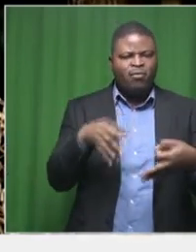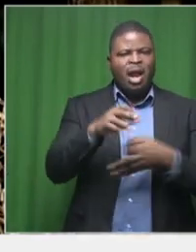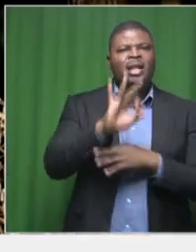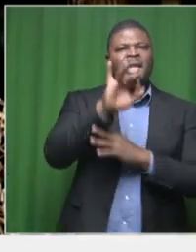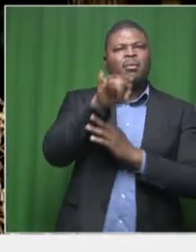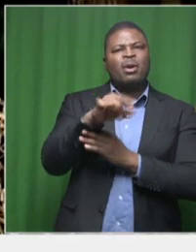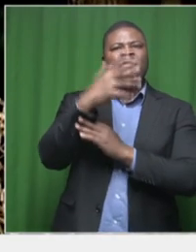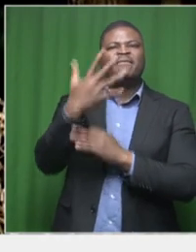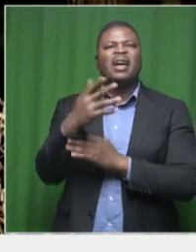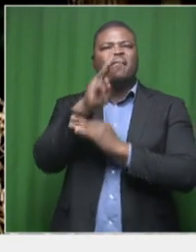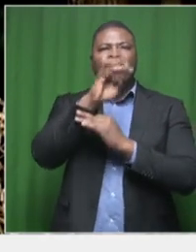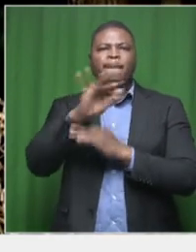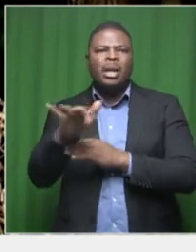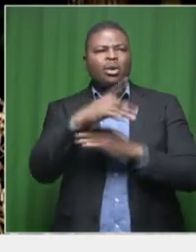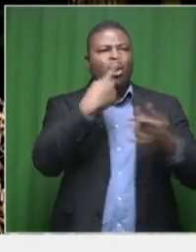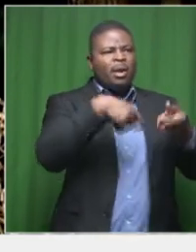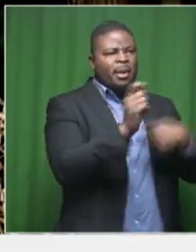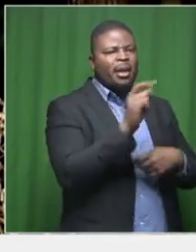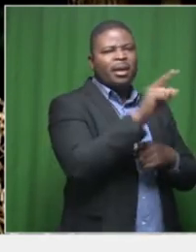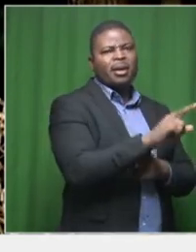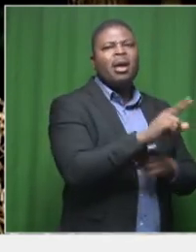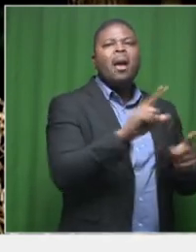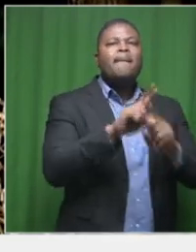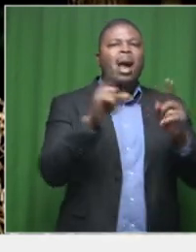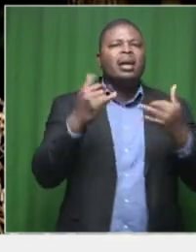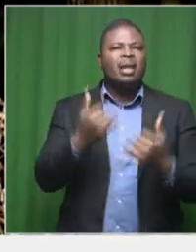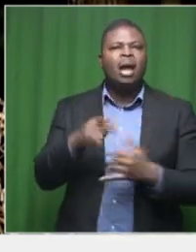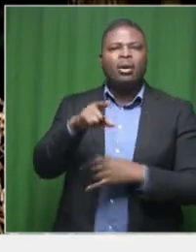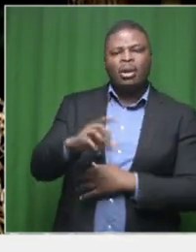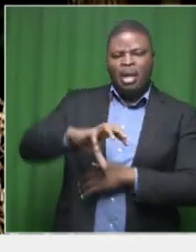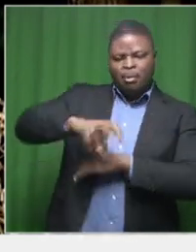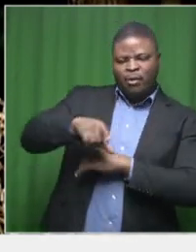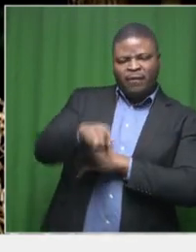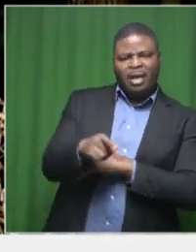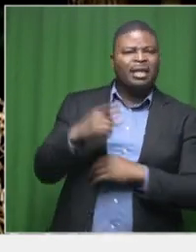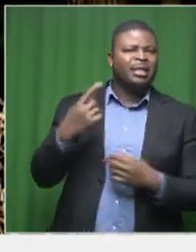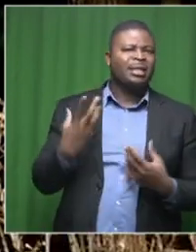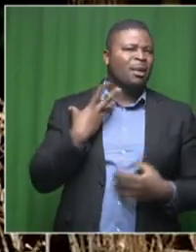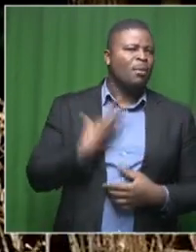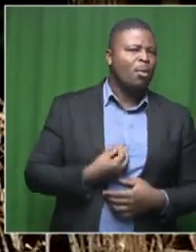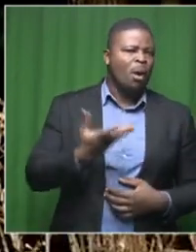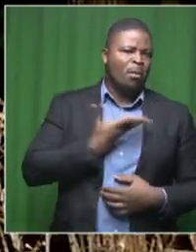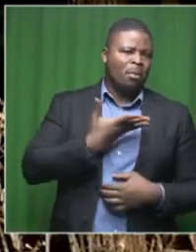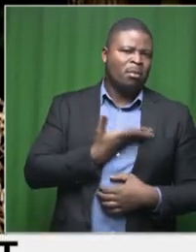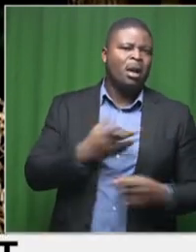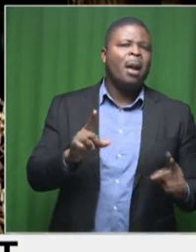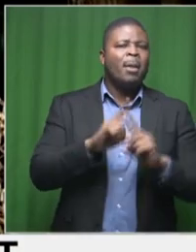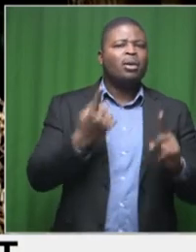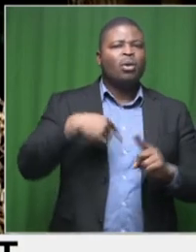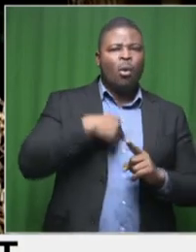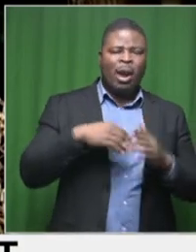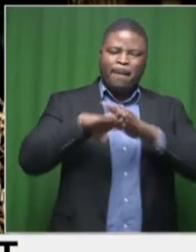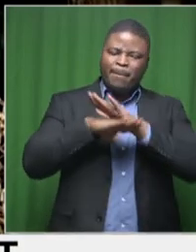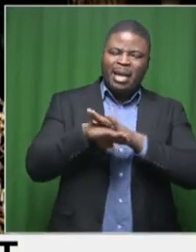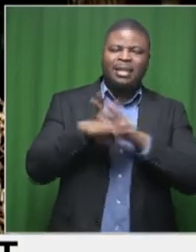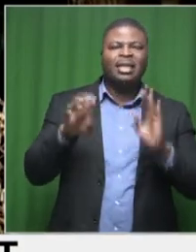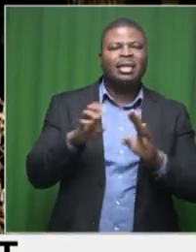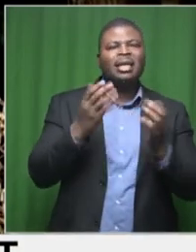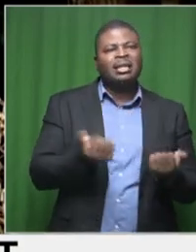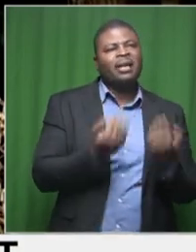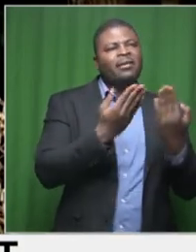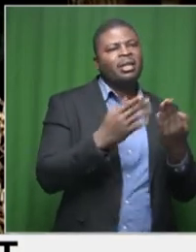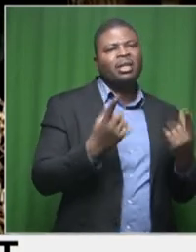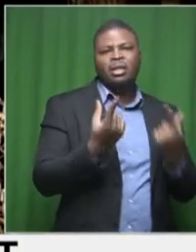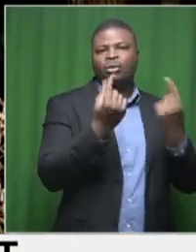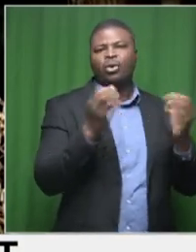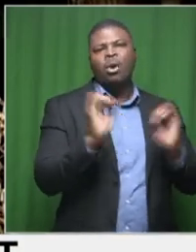million going into a funeral when the province is so poor? We can't even provide serious services, let alone just in Mangaung